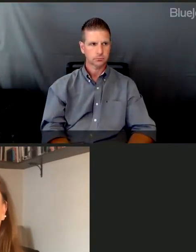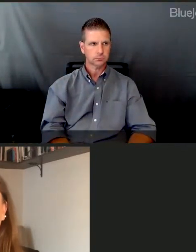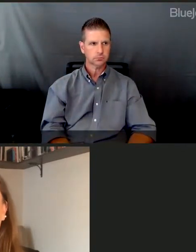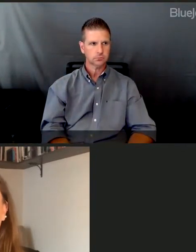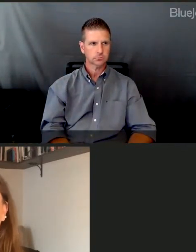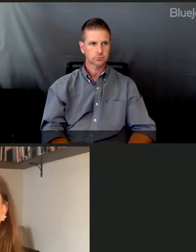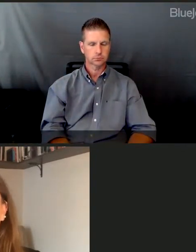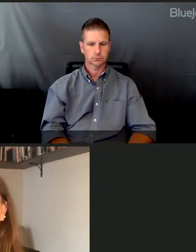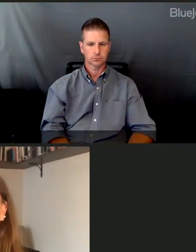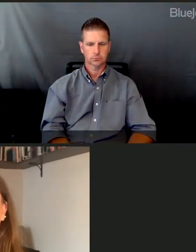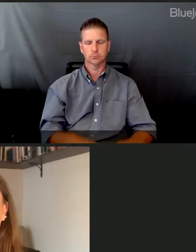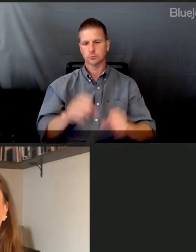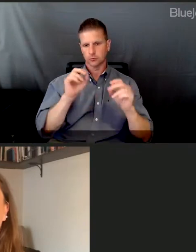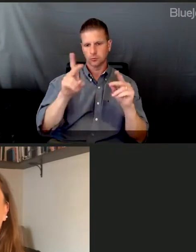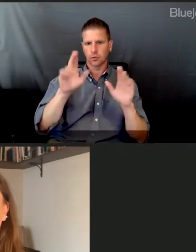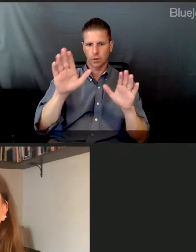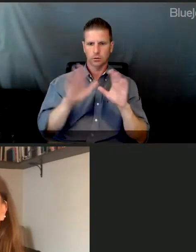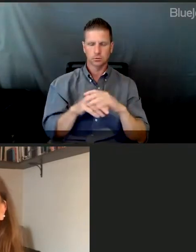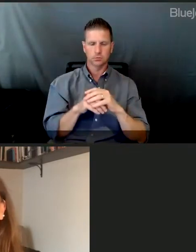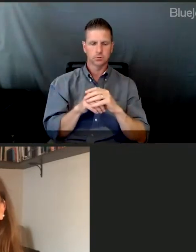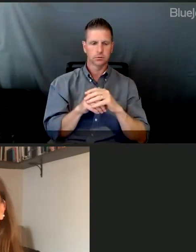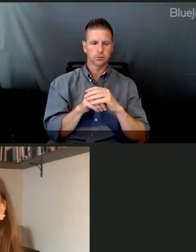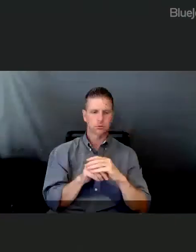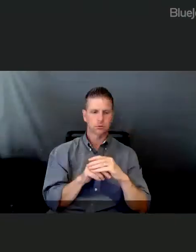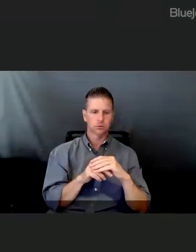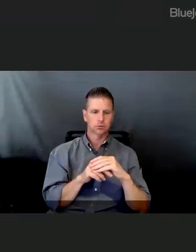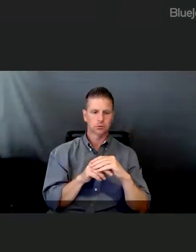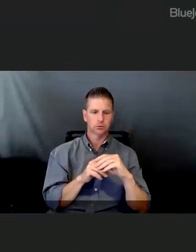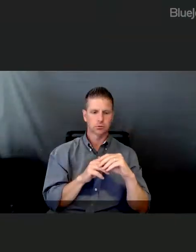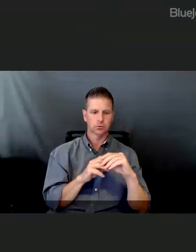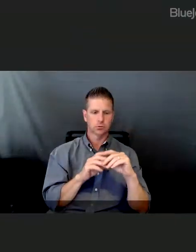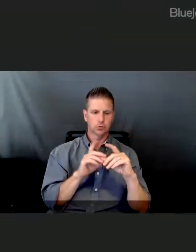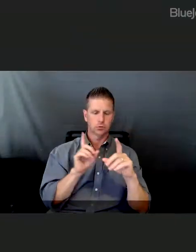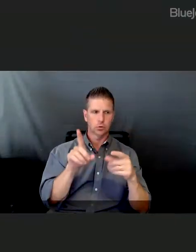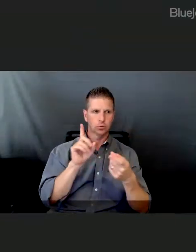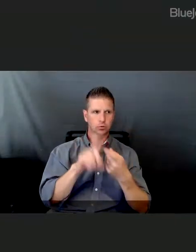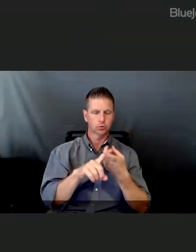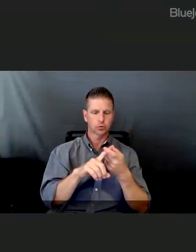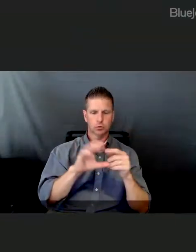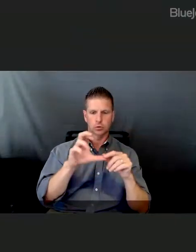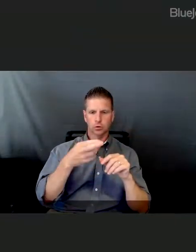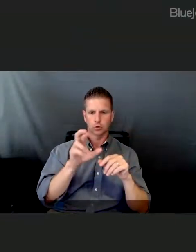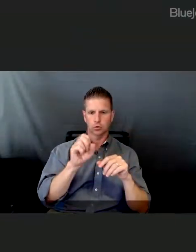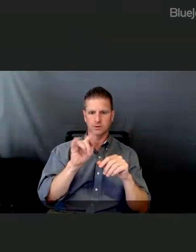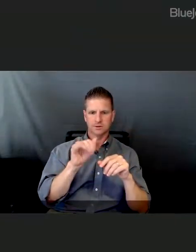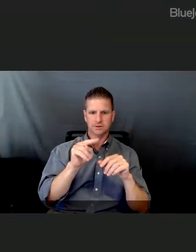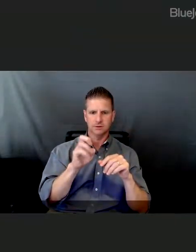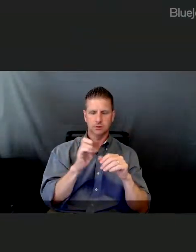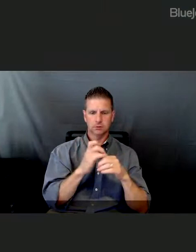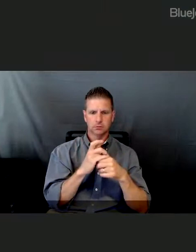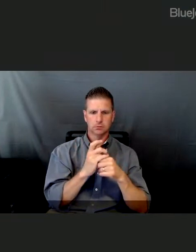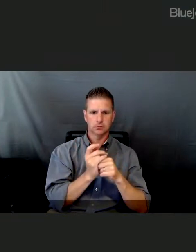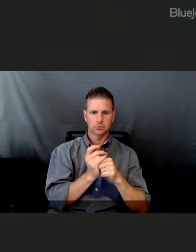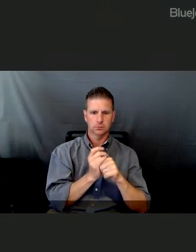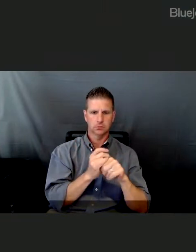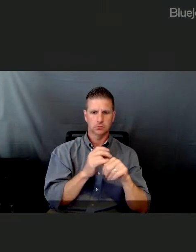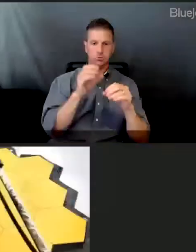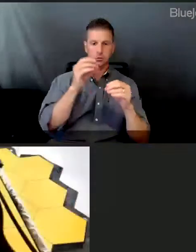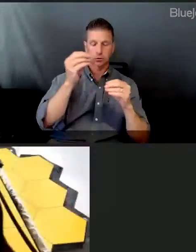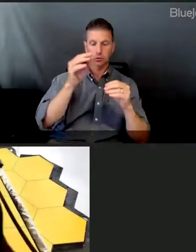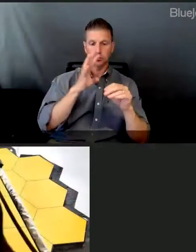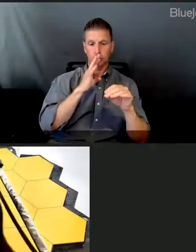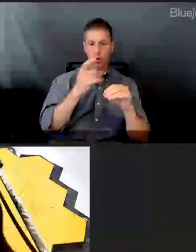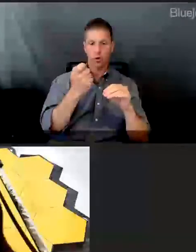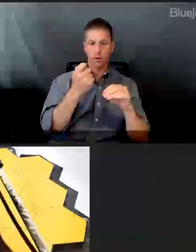Okay, awesome. Let's go to Christine. So could you talk a little